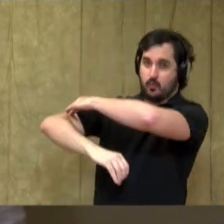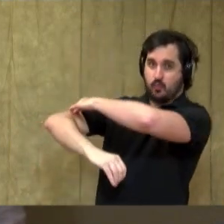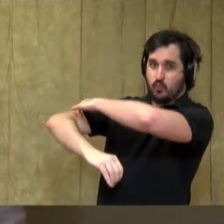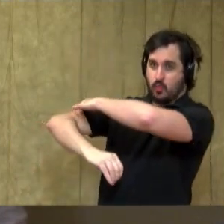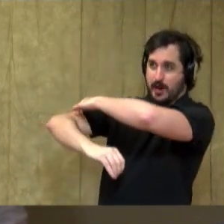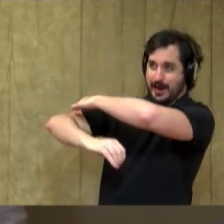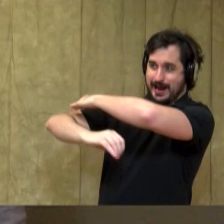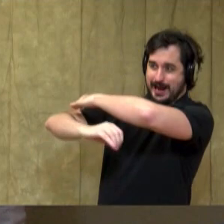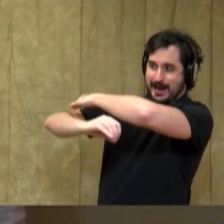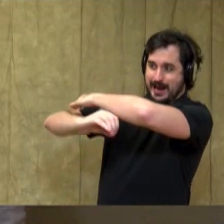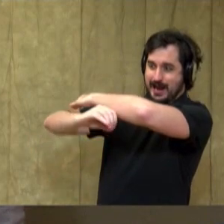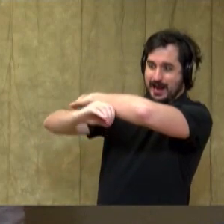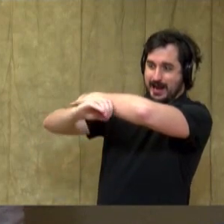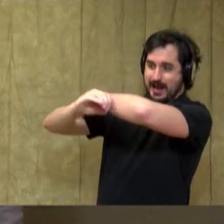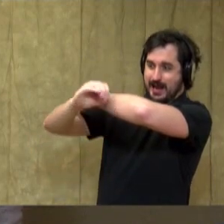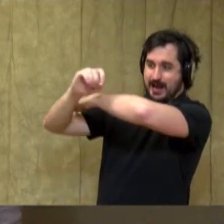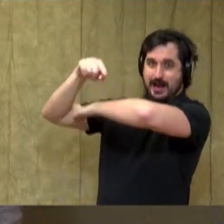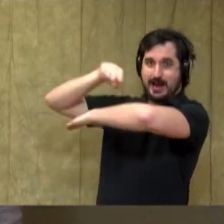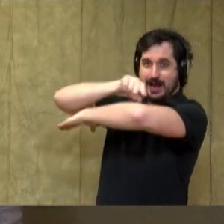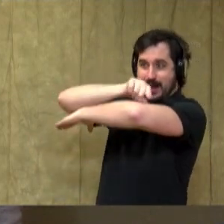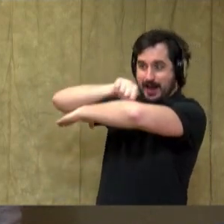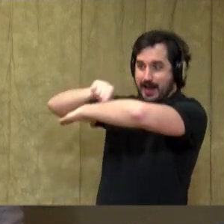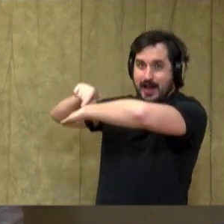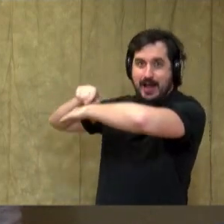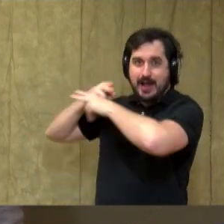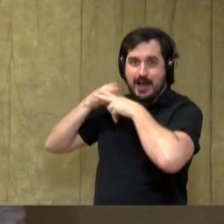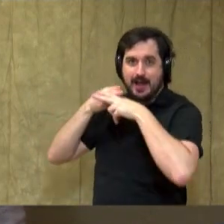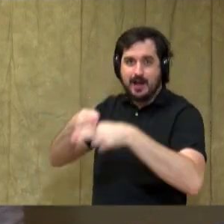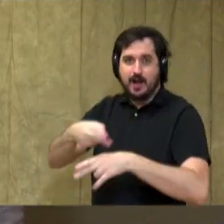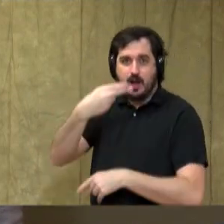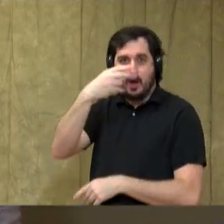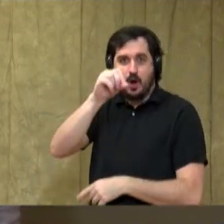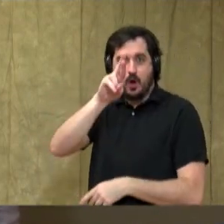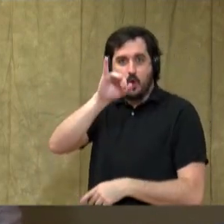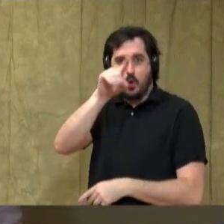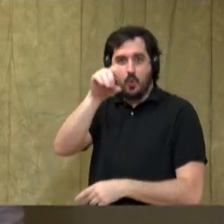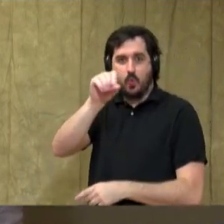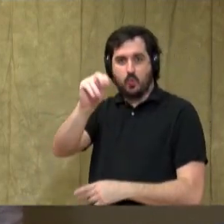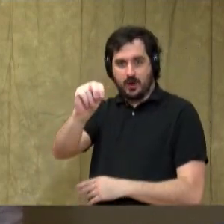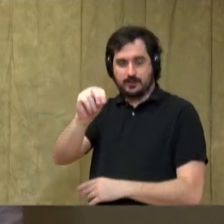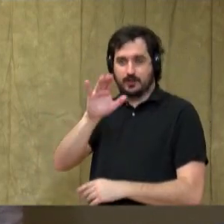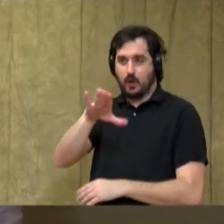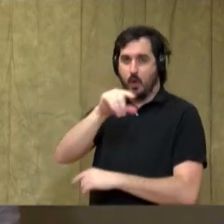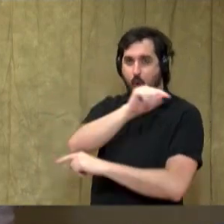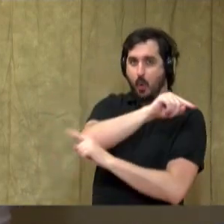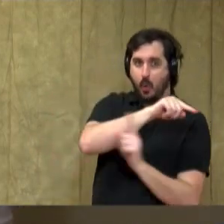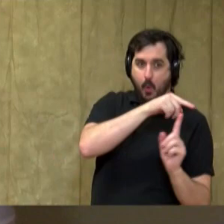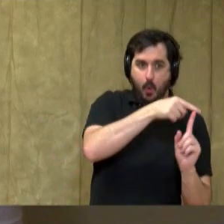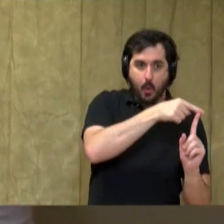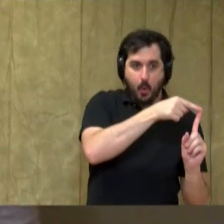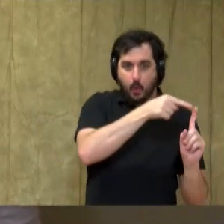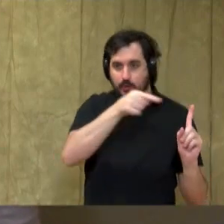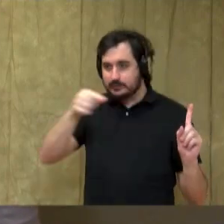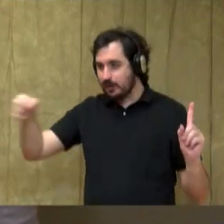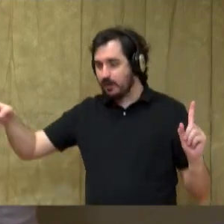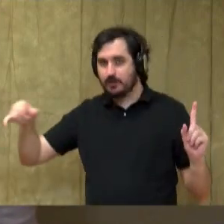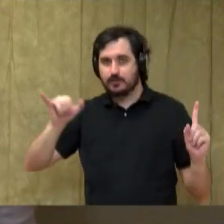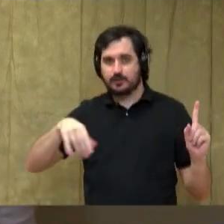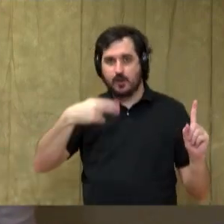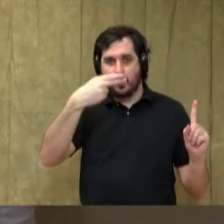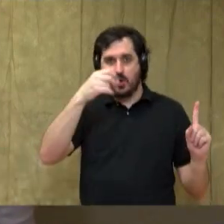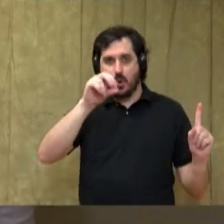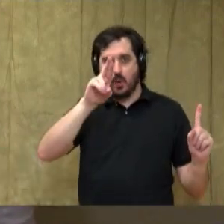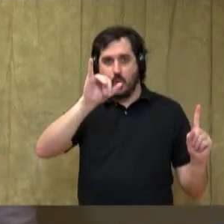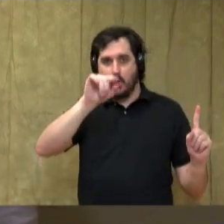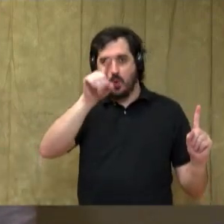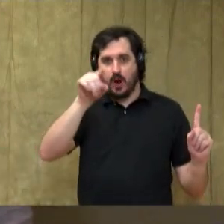or setting, that's called the horizon. Your horizontal line is just that in math. It's the line straight out in front